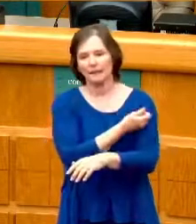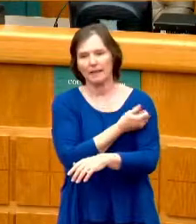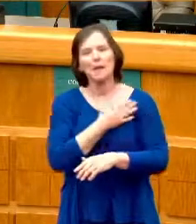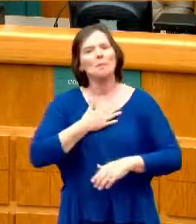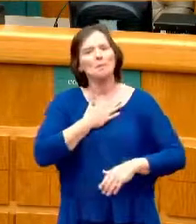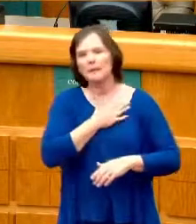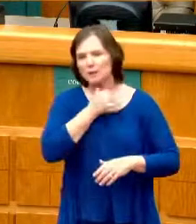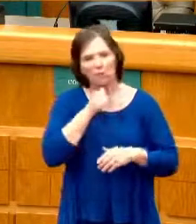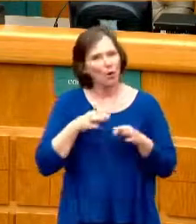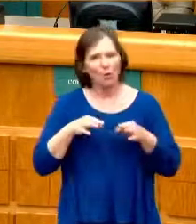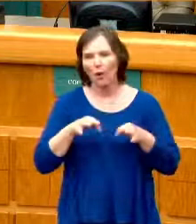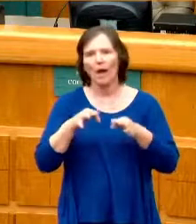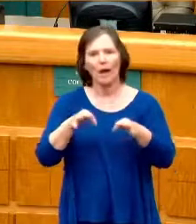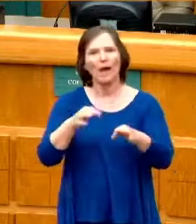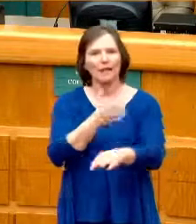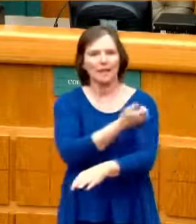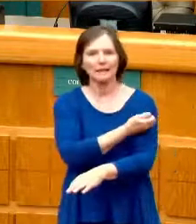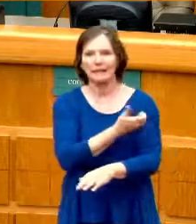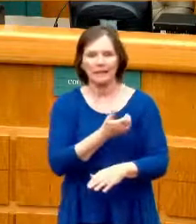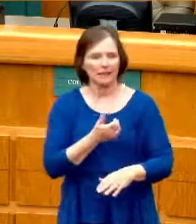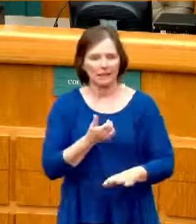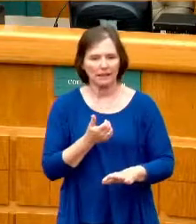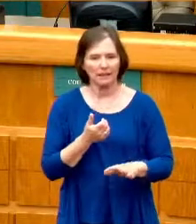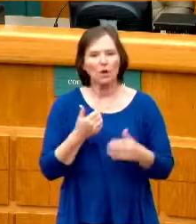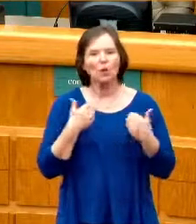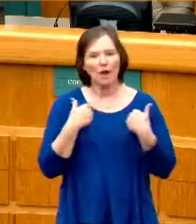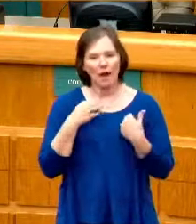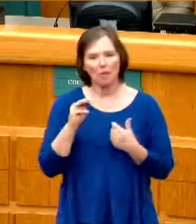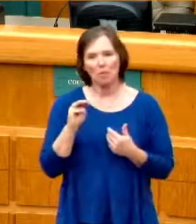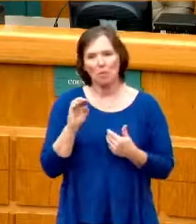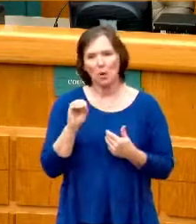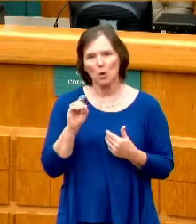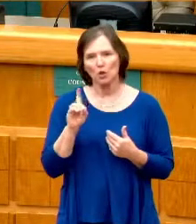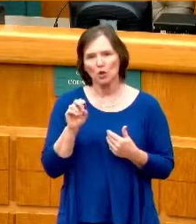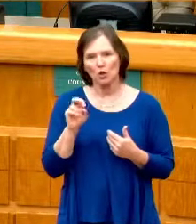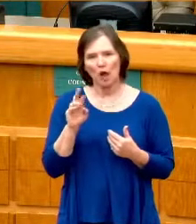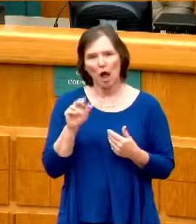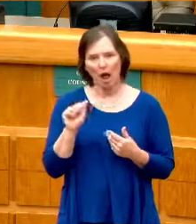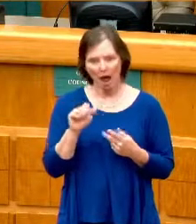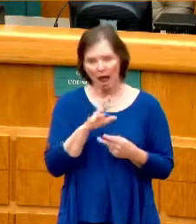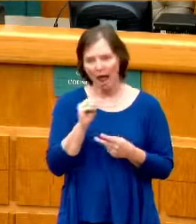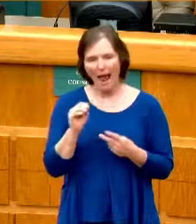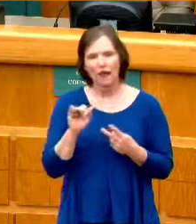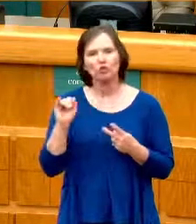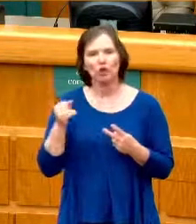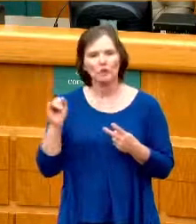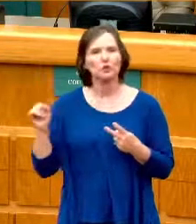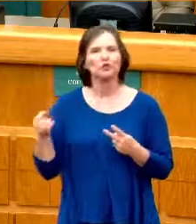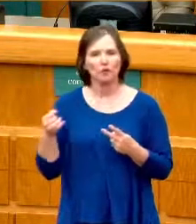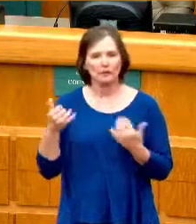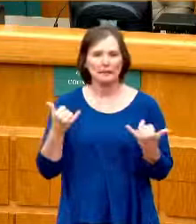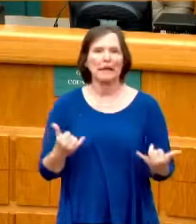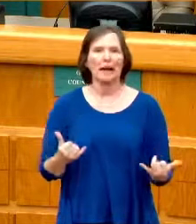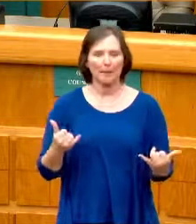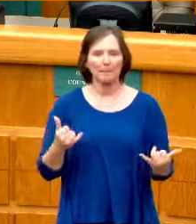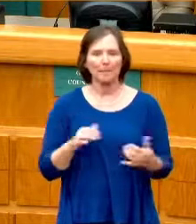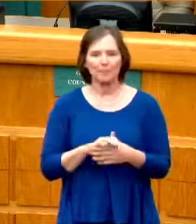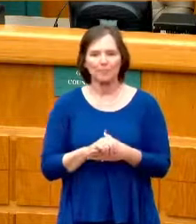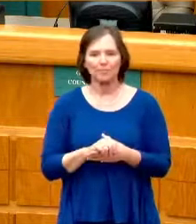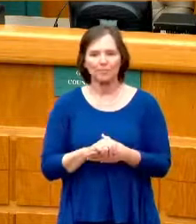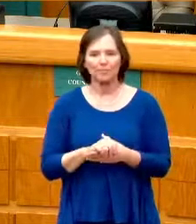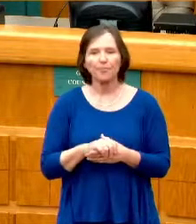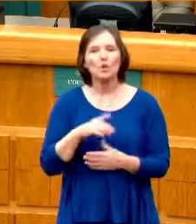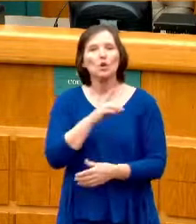mostly have Moderna at the health district. We also still currently have Johnson & Johnson, but Driscoll's